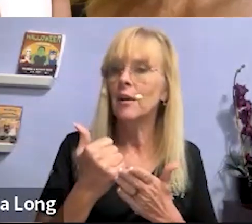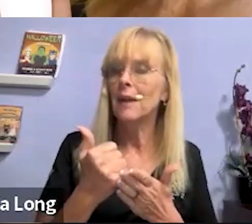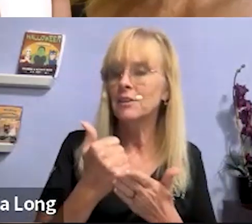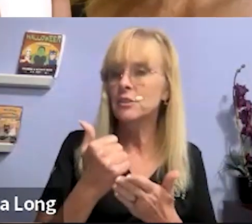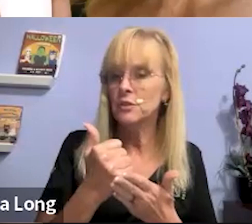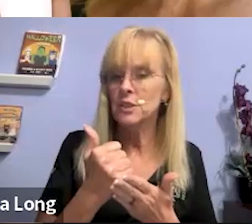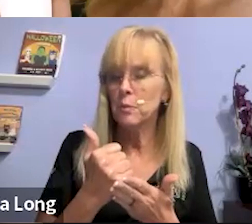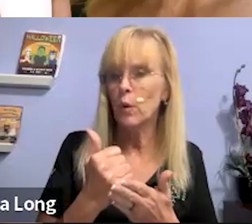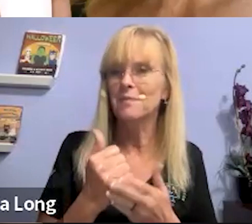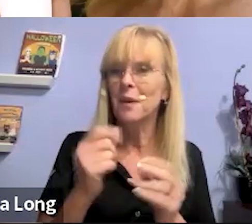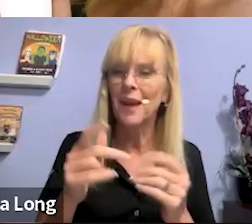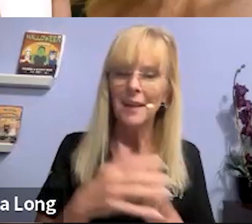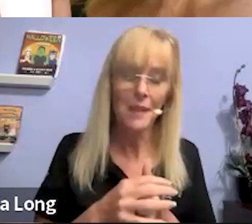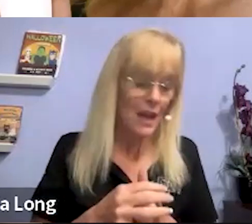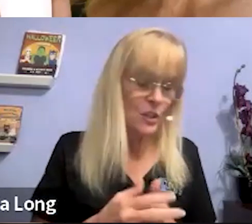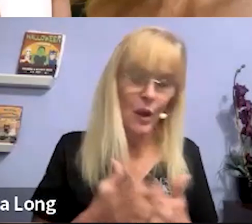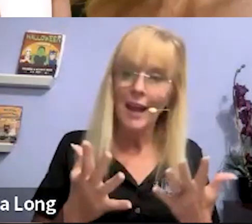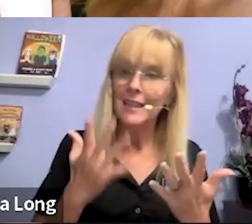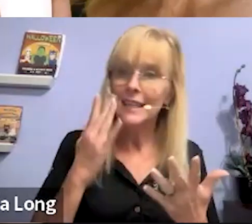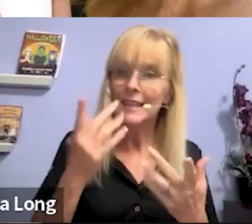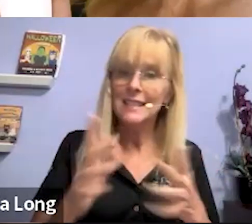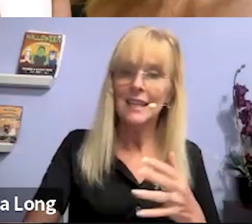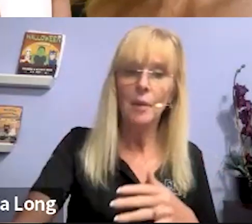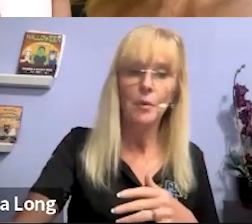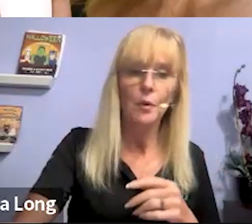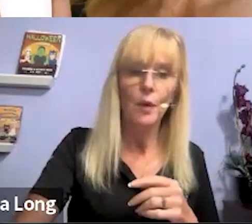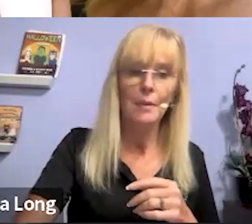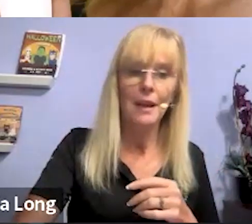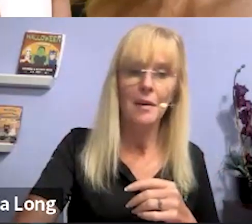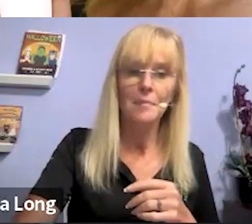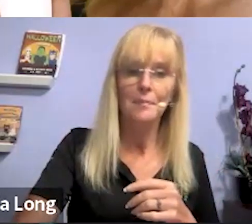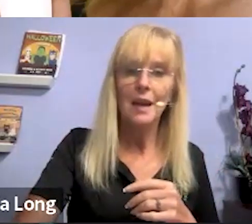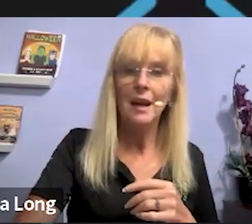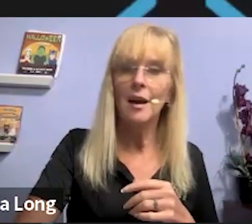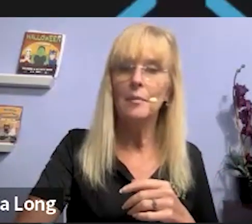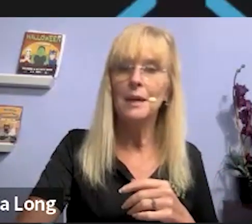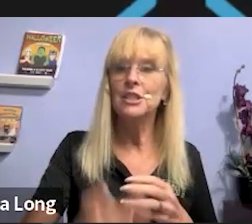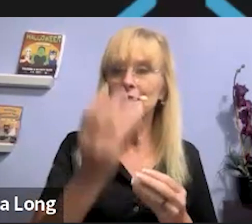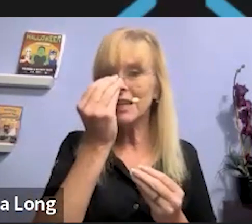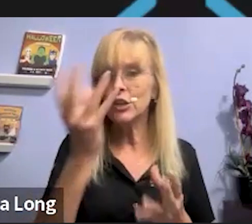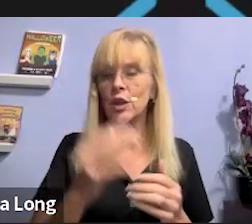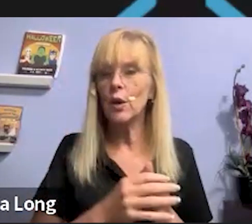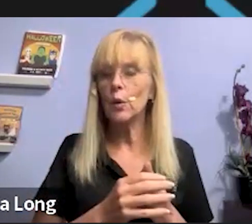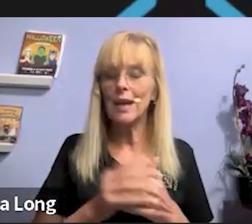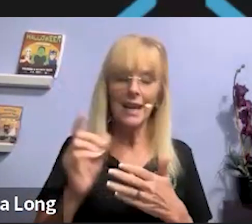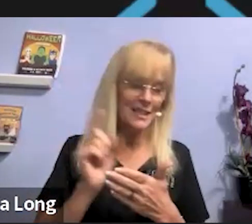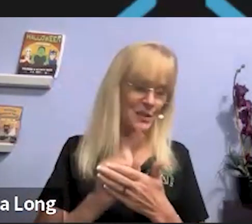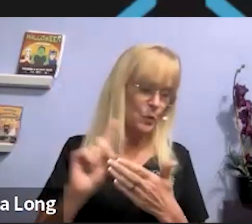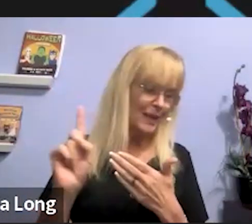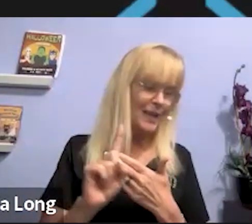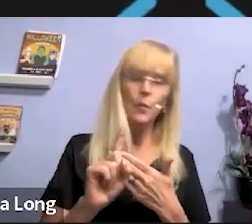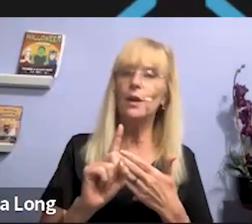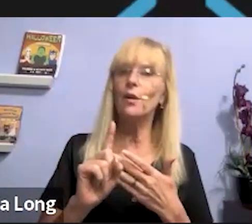needing extra support. Okay, so I think that's it. I'm going to wrap it up. And just to let you know,